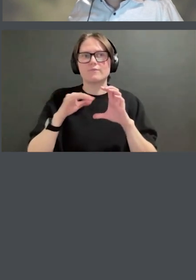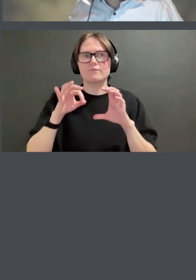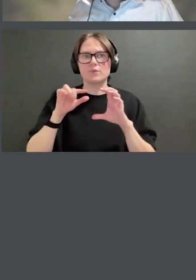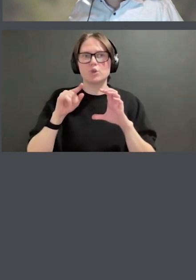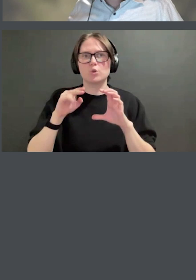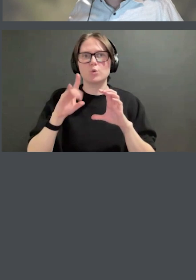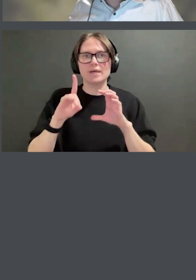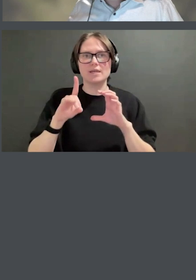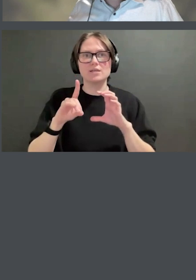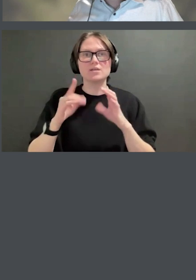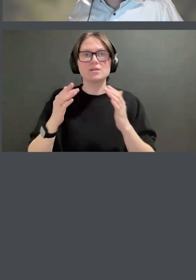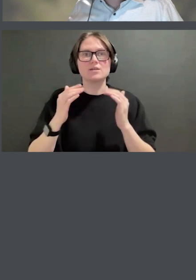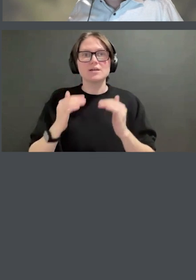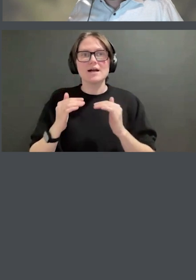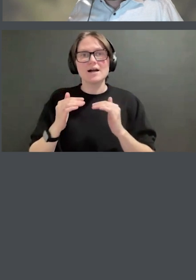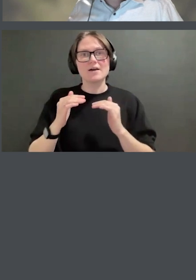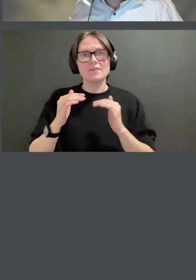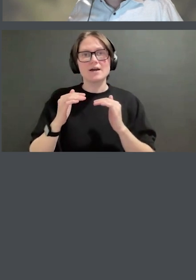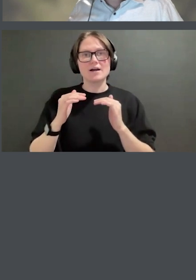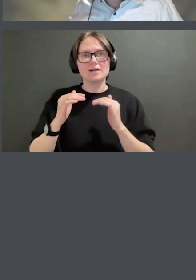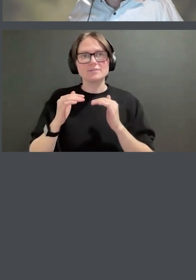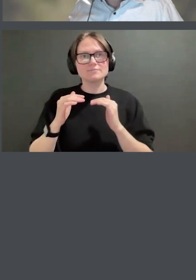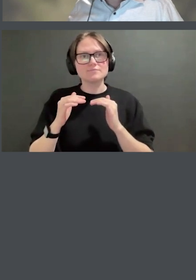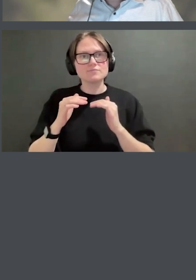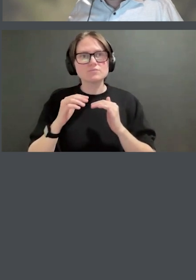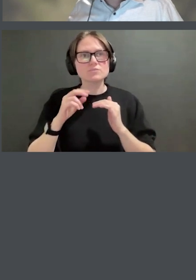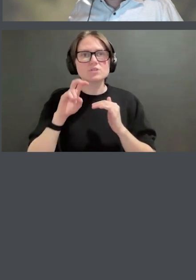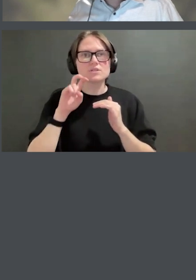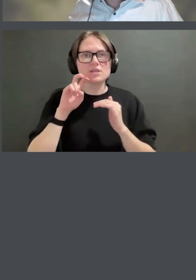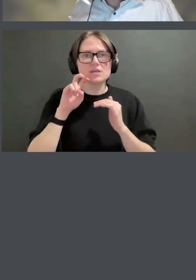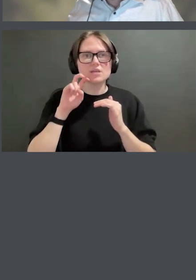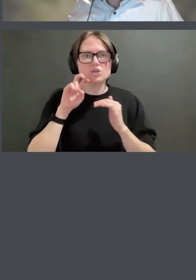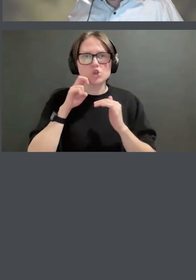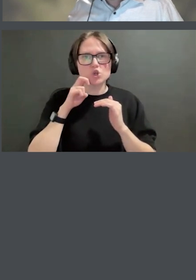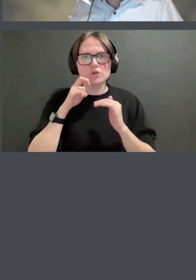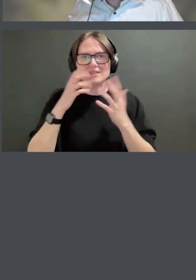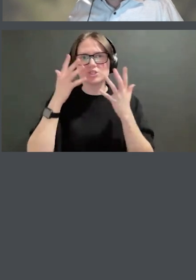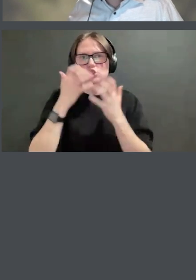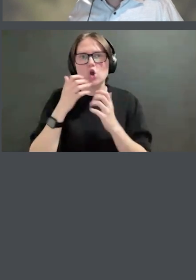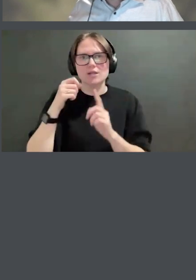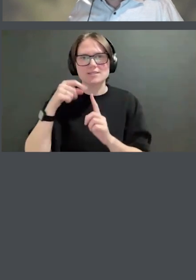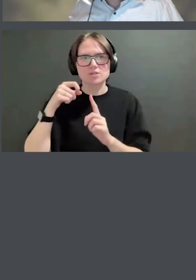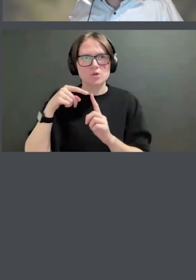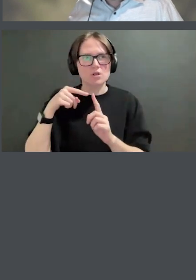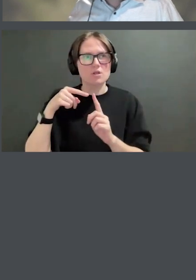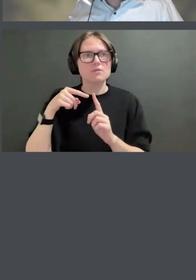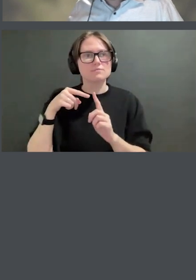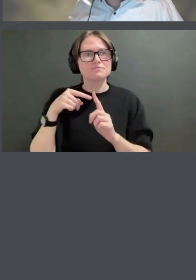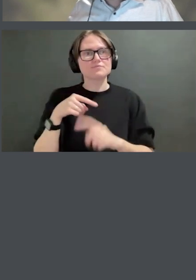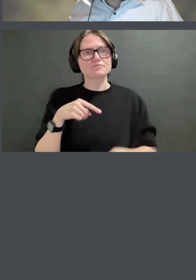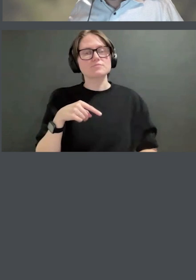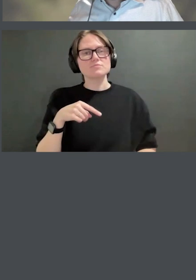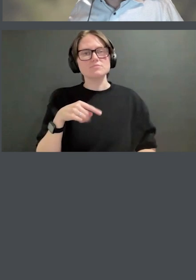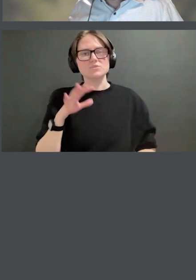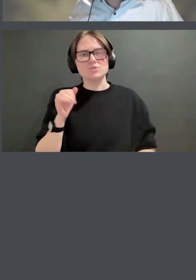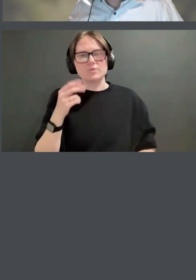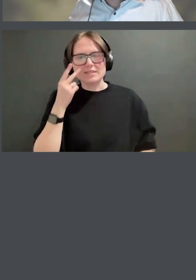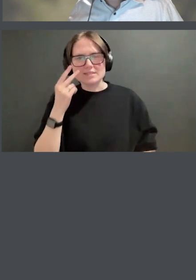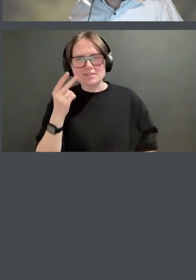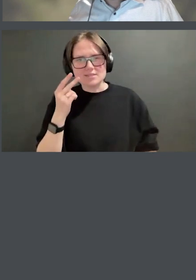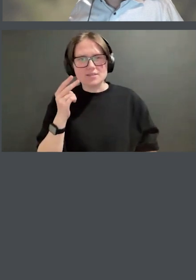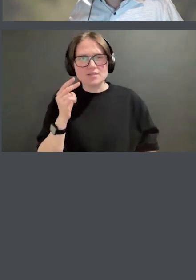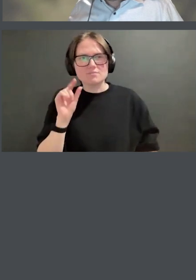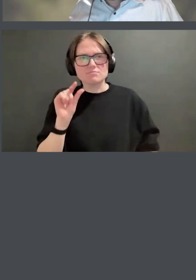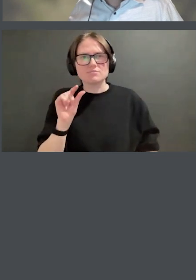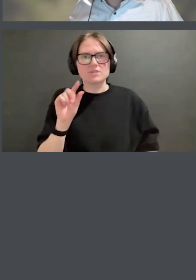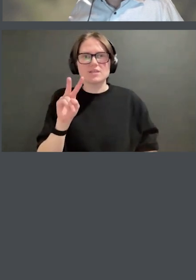this is the cochlear nerve here going straight to the modulus of the left cochlea. But over here, we get a little glimpse of the vestibular